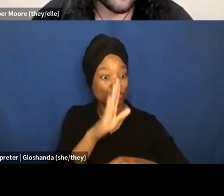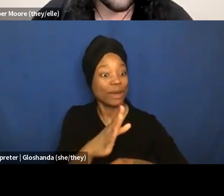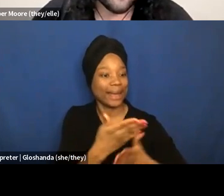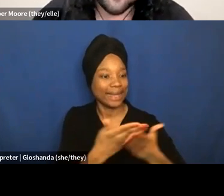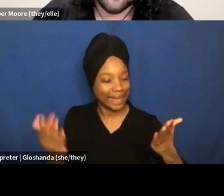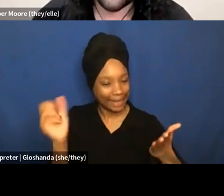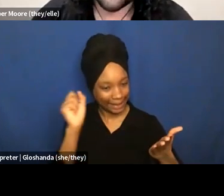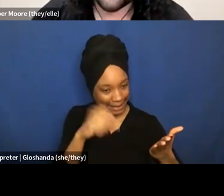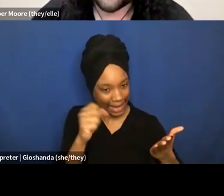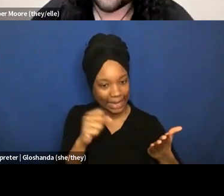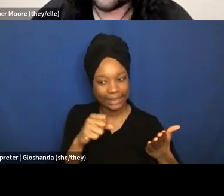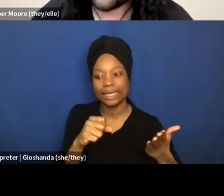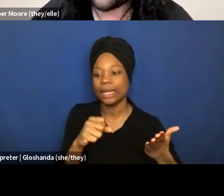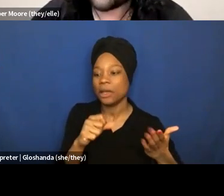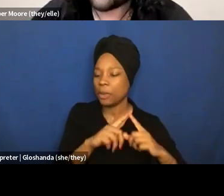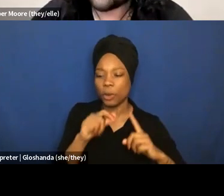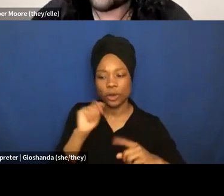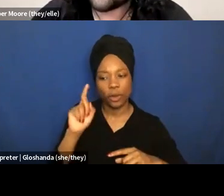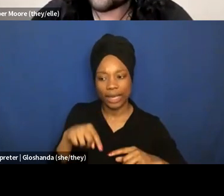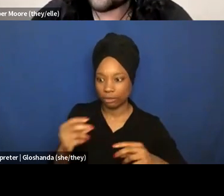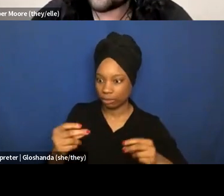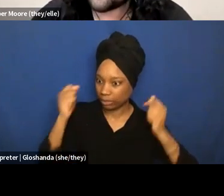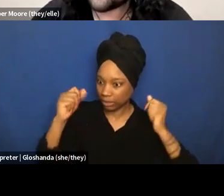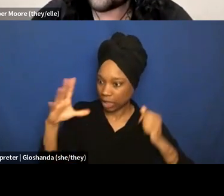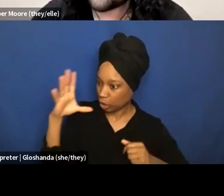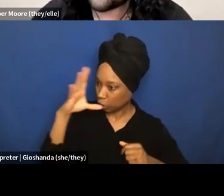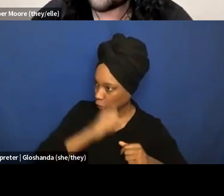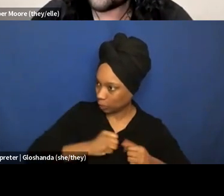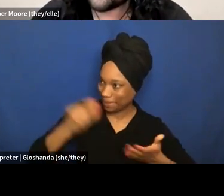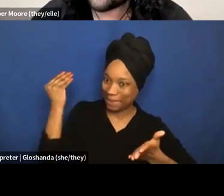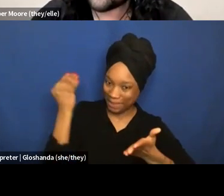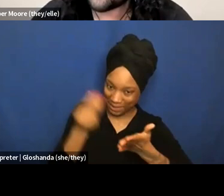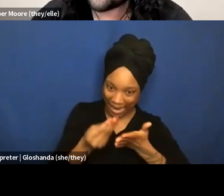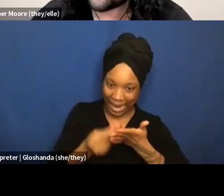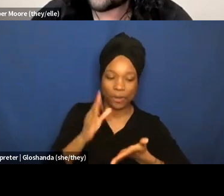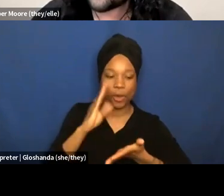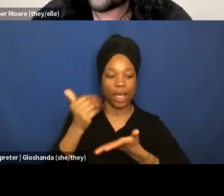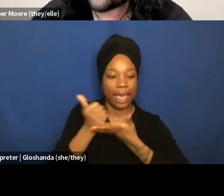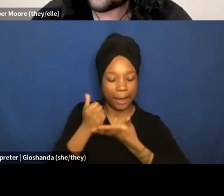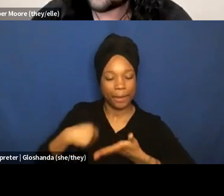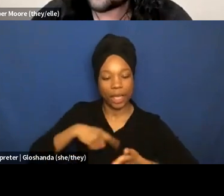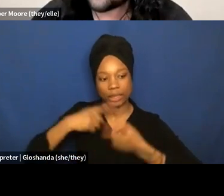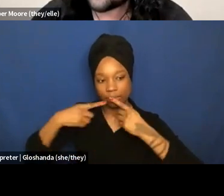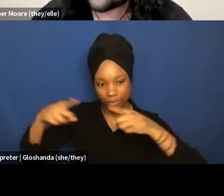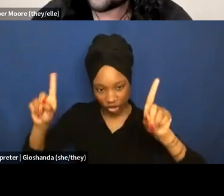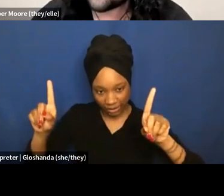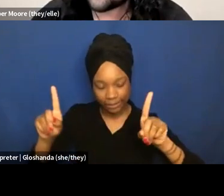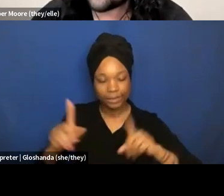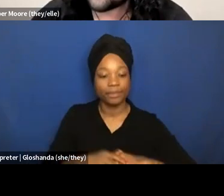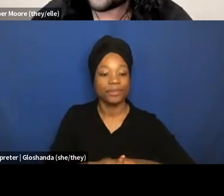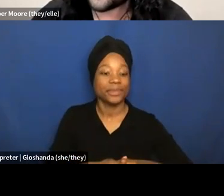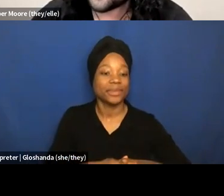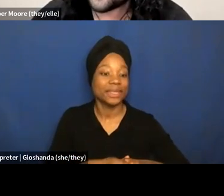immediately presuming money as an indirect vehicle for things. Gotta do a shout out to